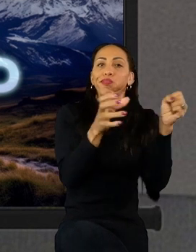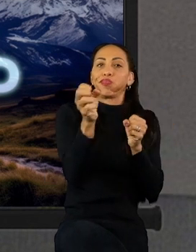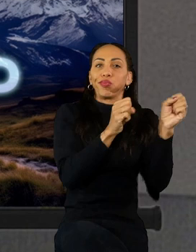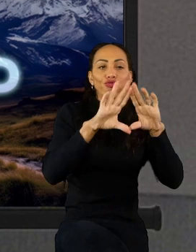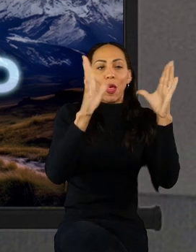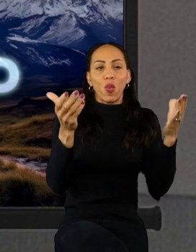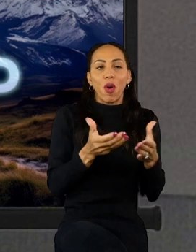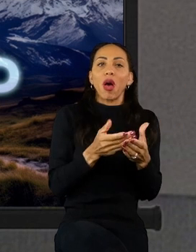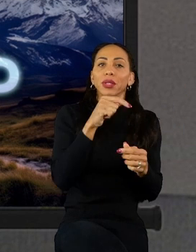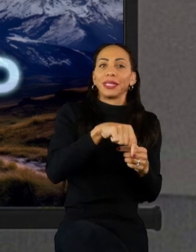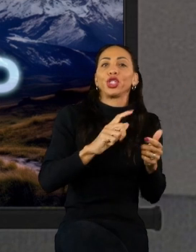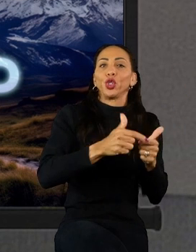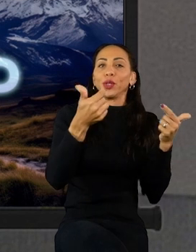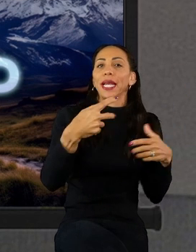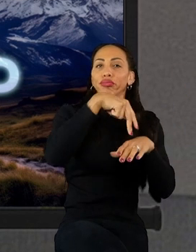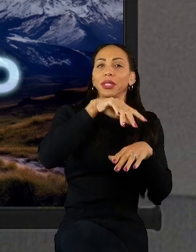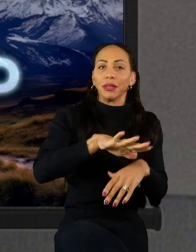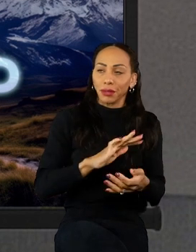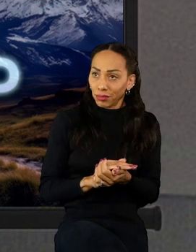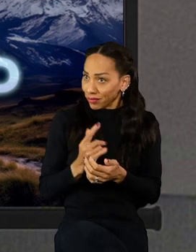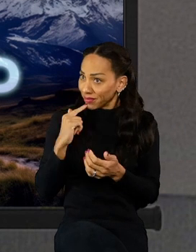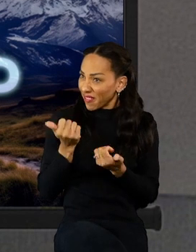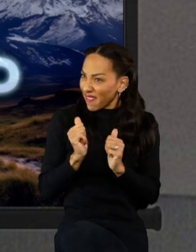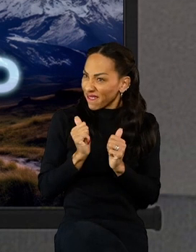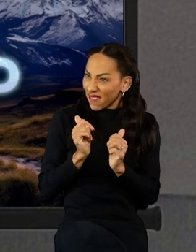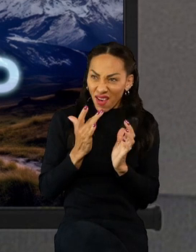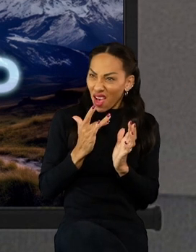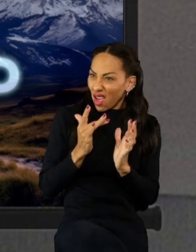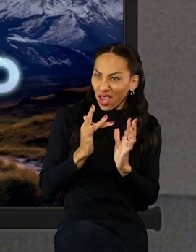add? I don't think so. I think that's covered it really well.